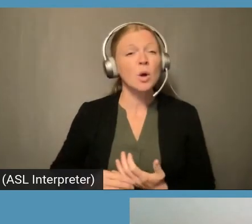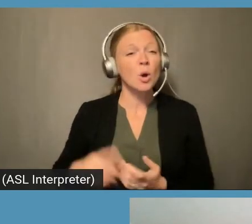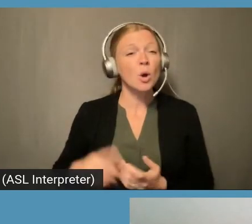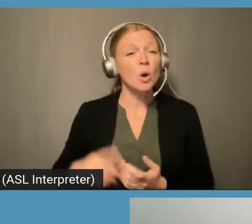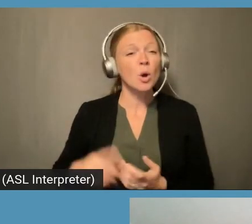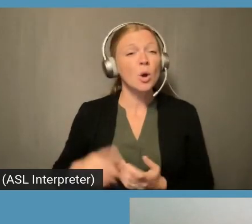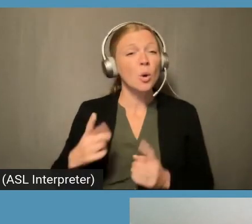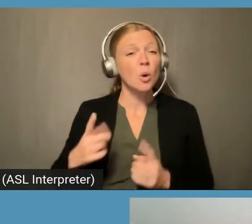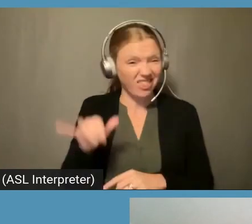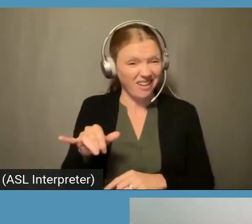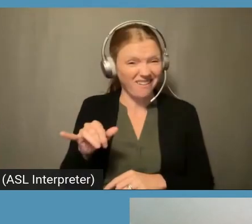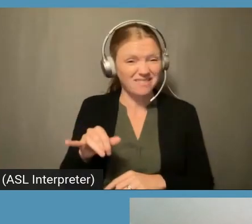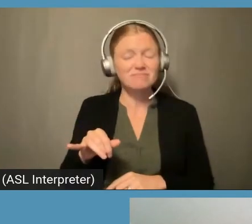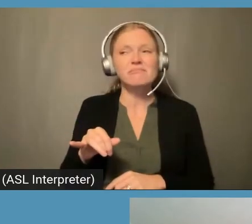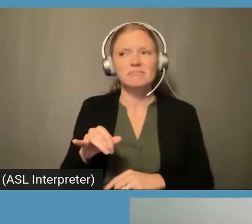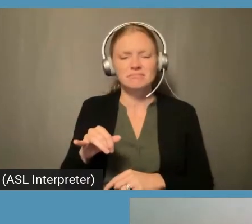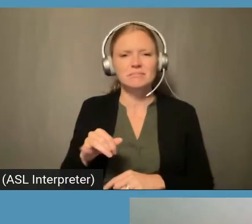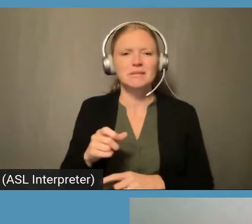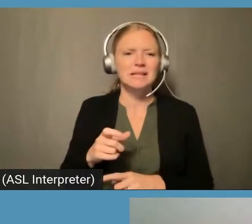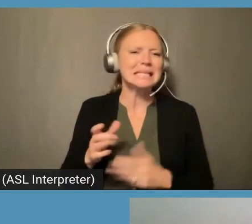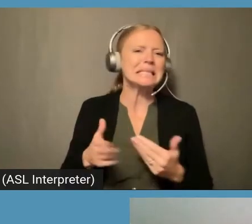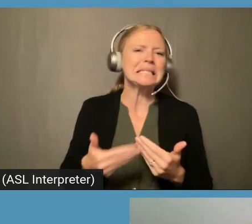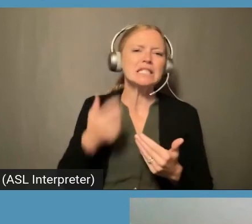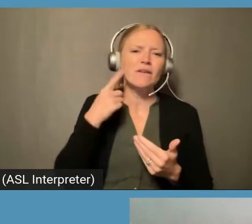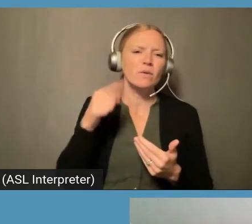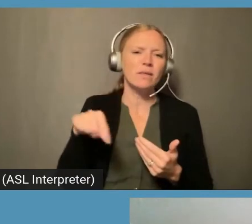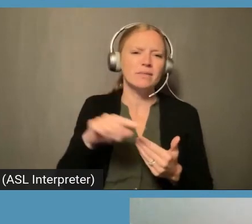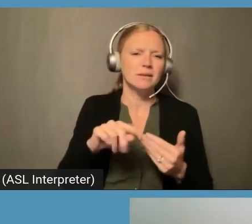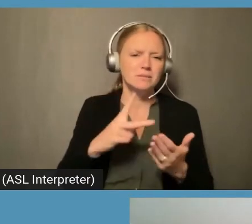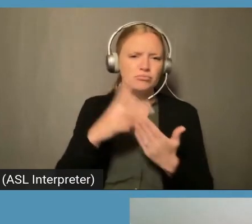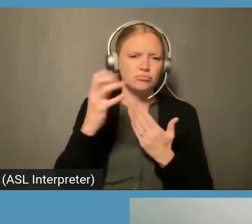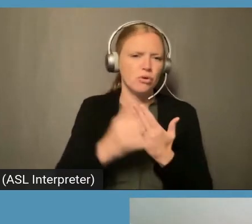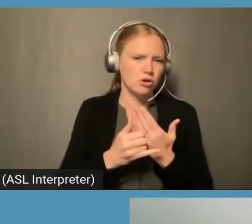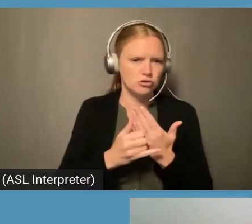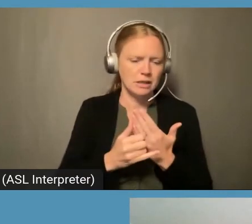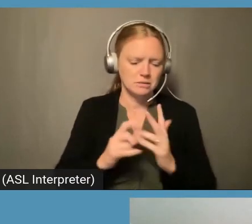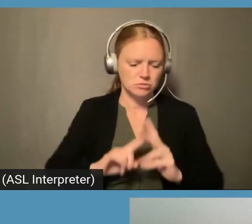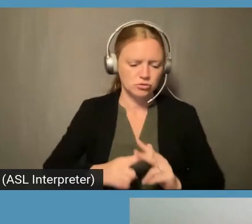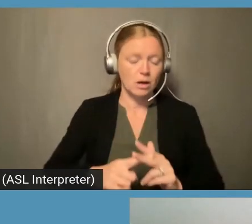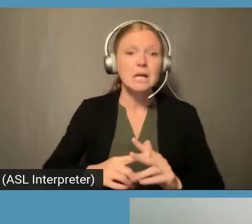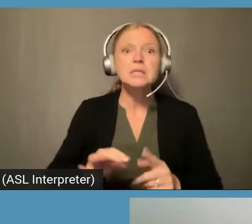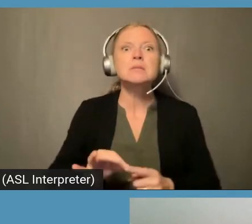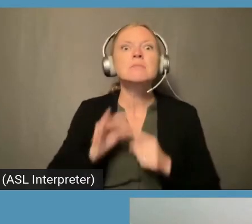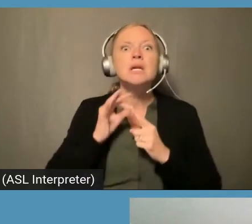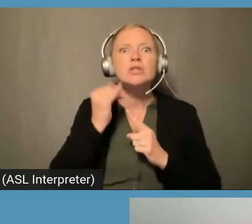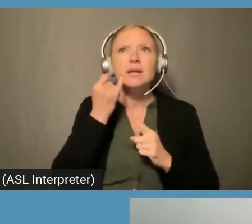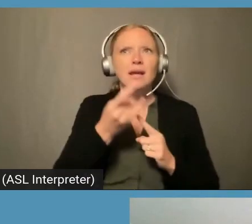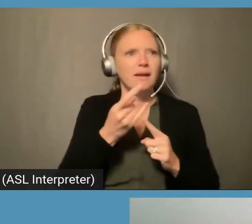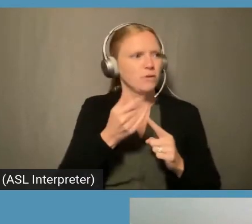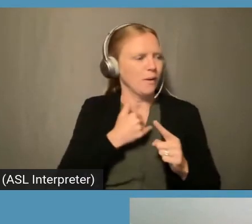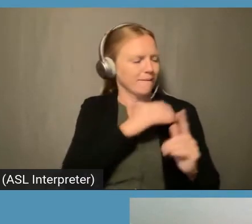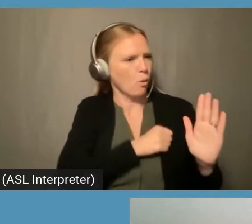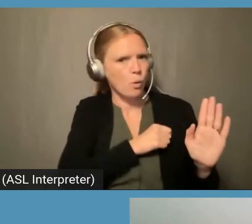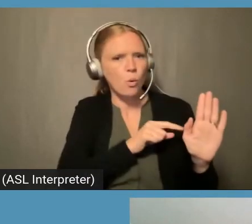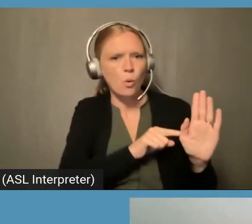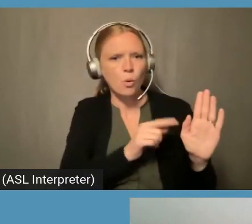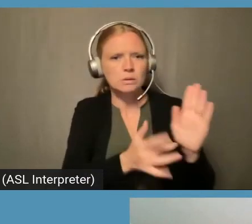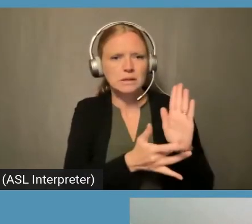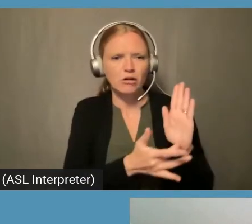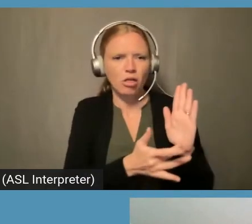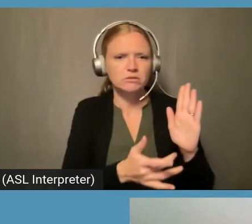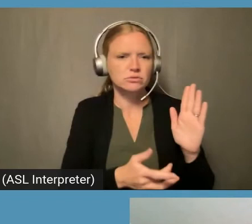it makes these projects easier to tackle, especially if you're adding on or revising an existing piece of